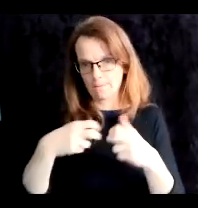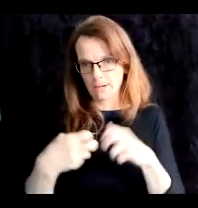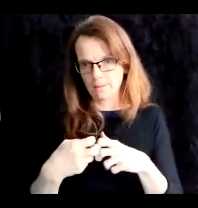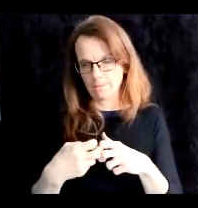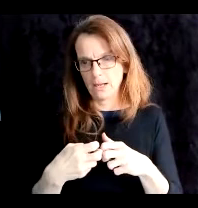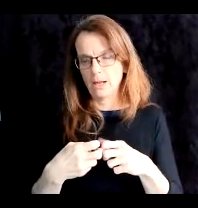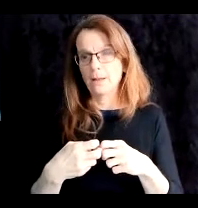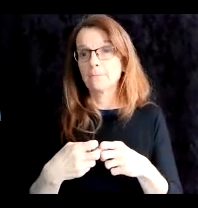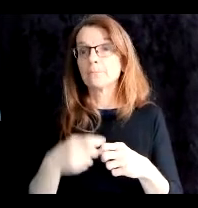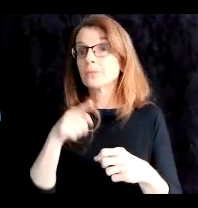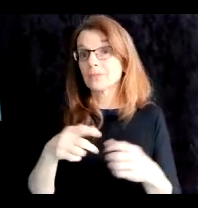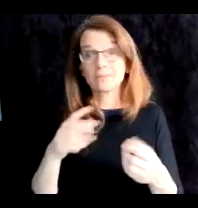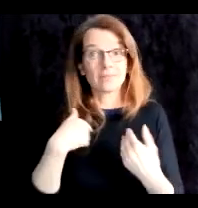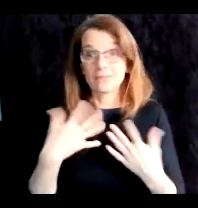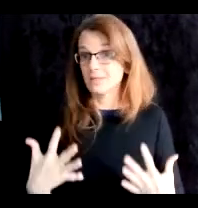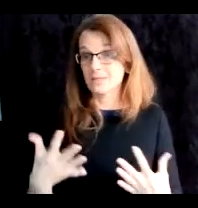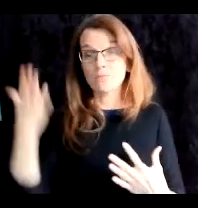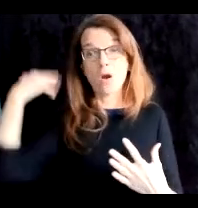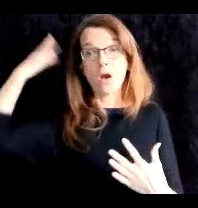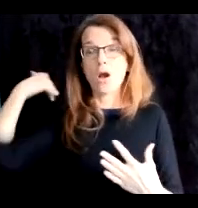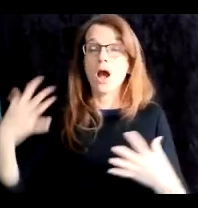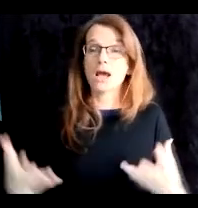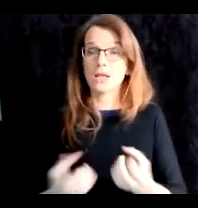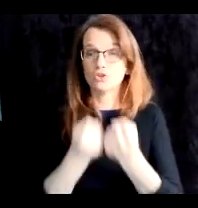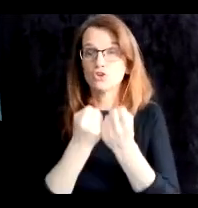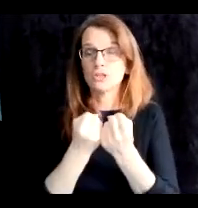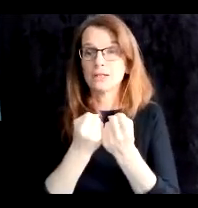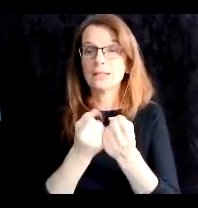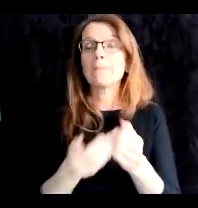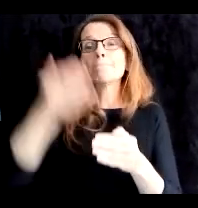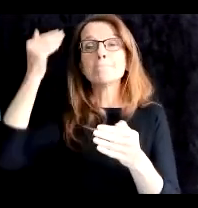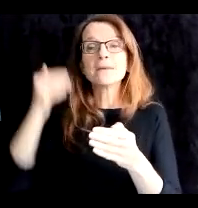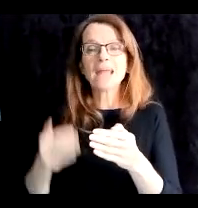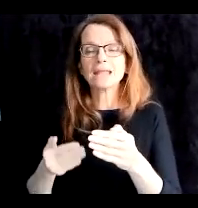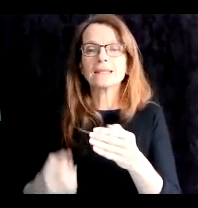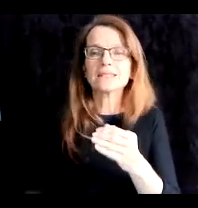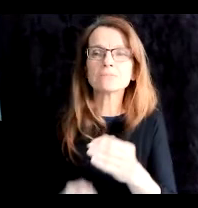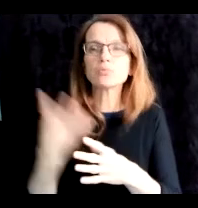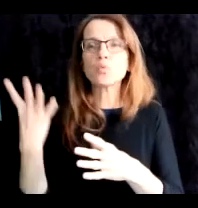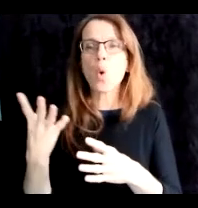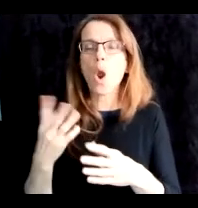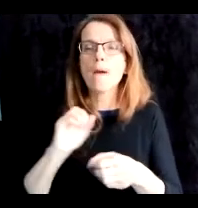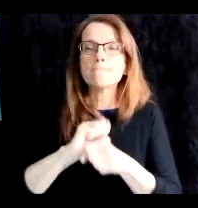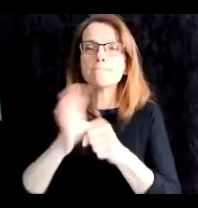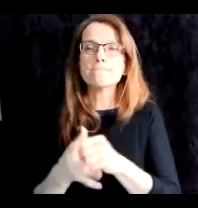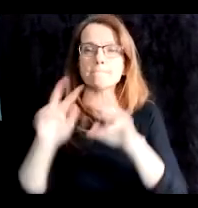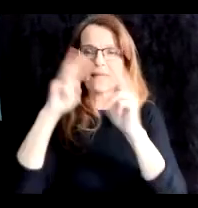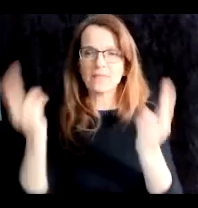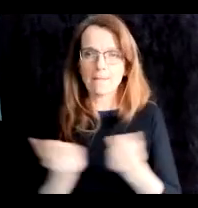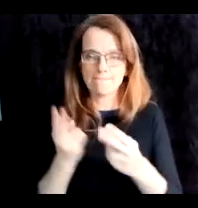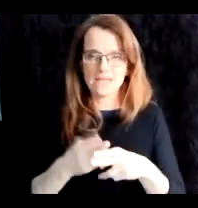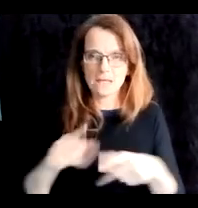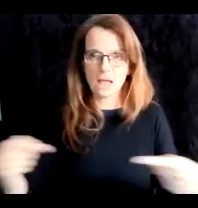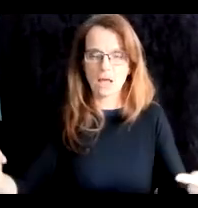bad. For example, the privatization and neoliberal approach to the health sector, political issues, and so on,